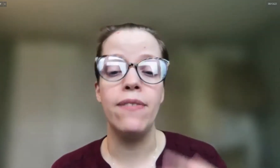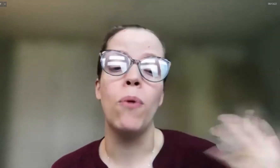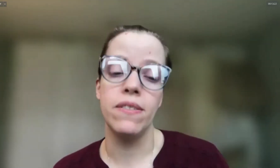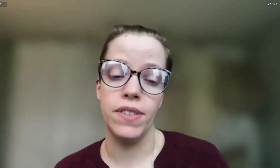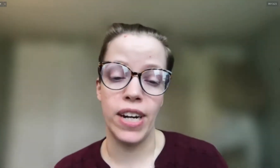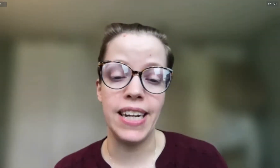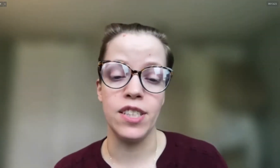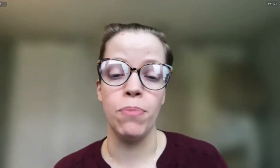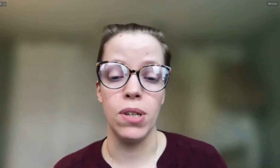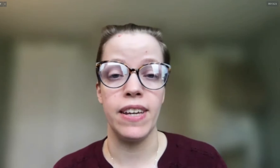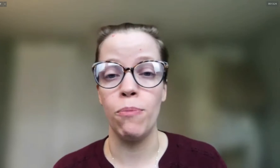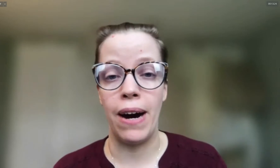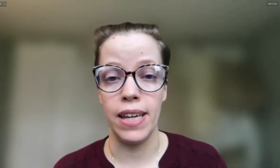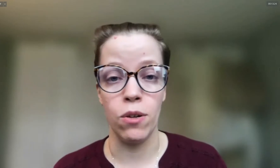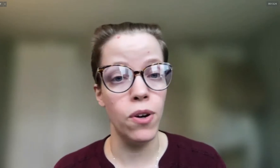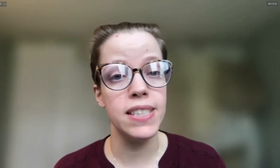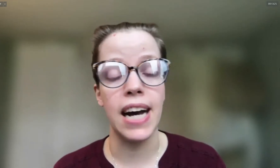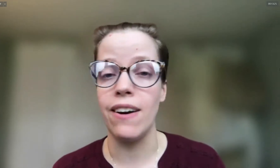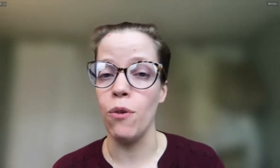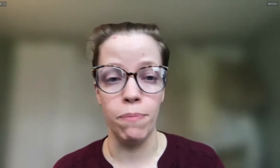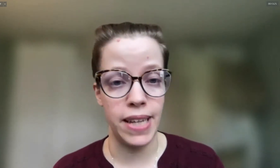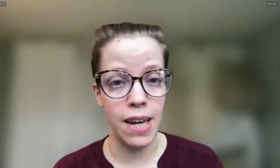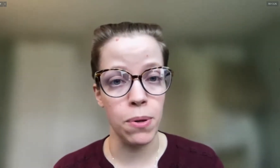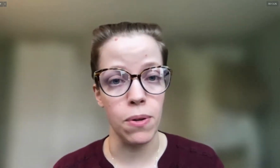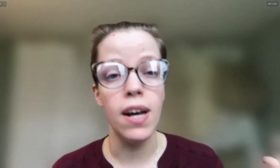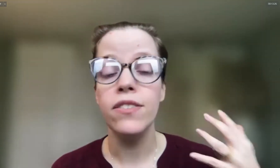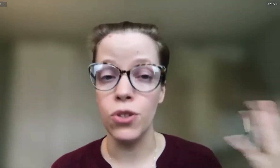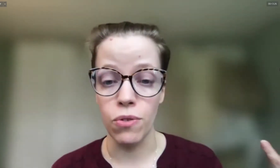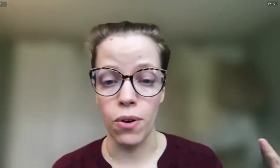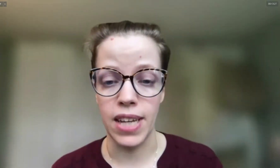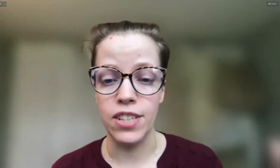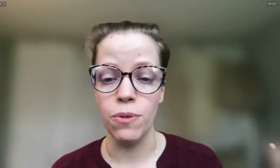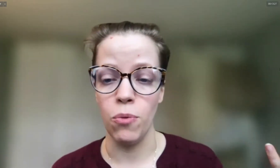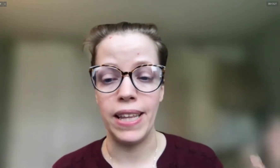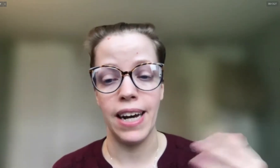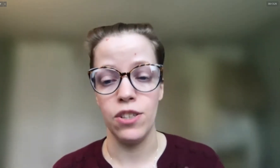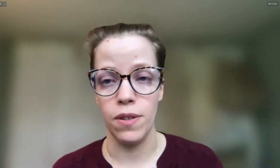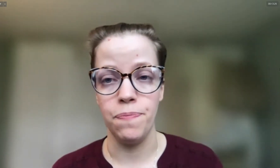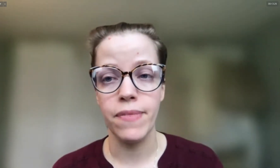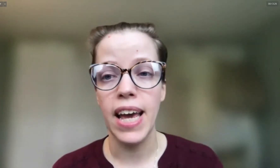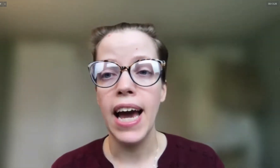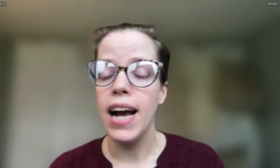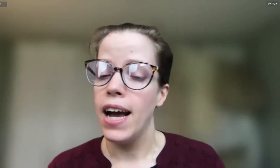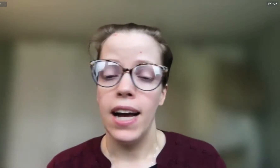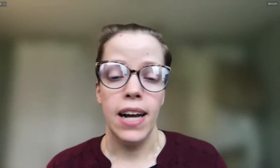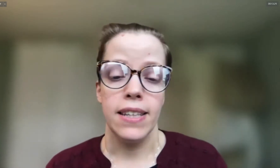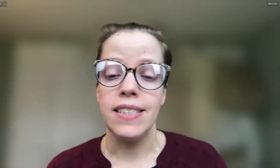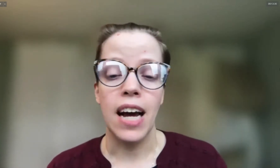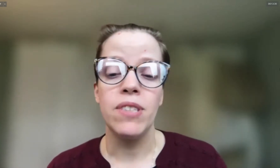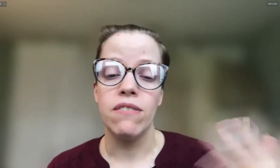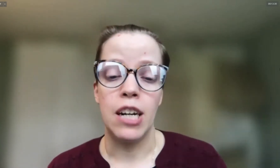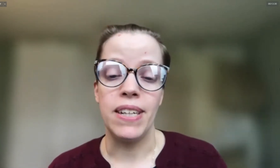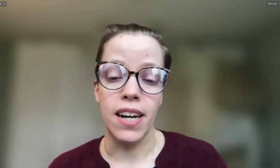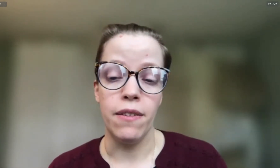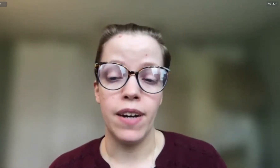And if it wasn't for the training and support of Equal Power, Equal Voice, I know I wouldn't be able to do the roles that I do in the way that I do them. These